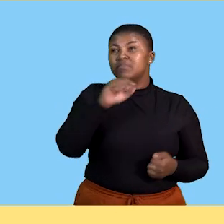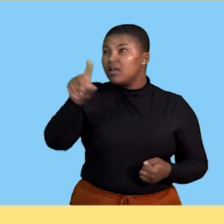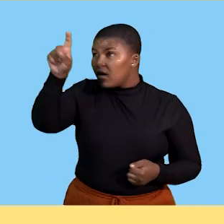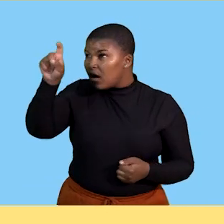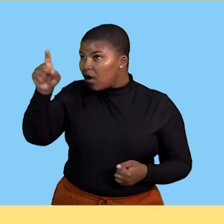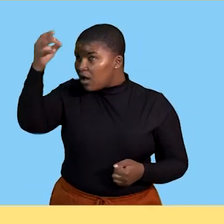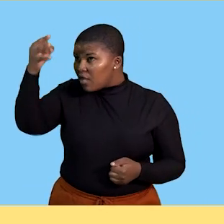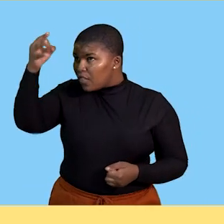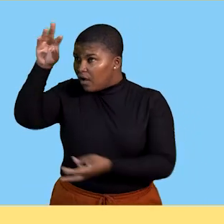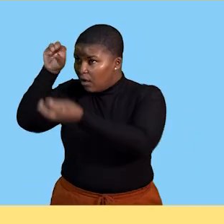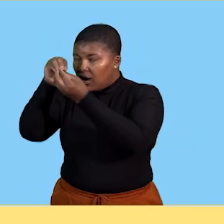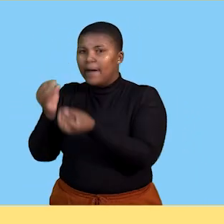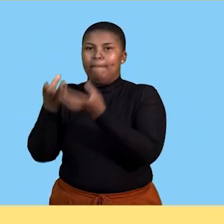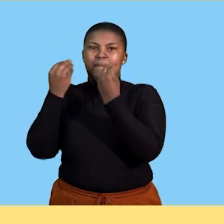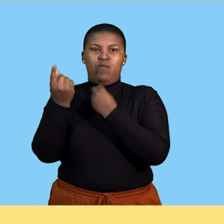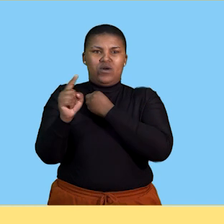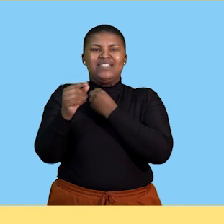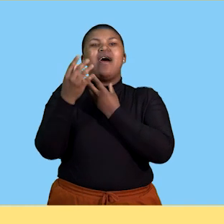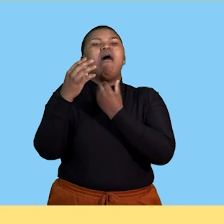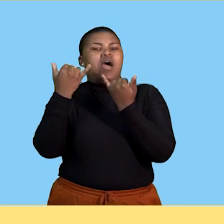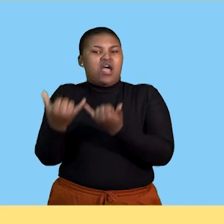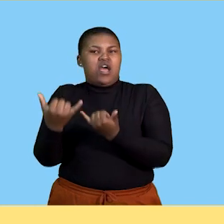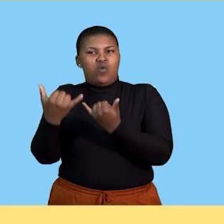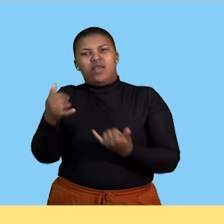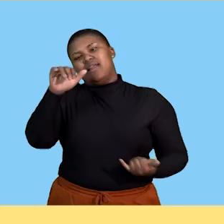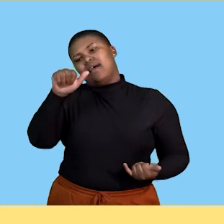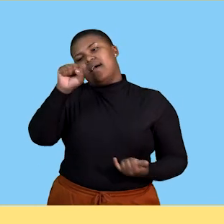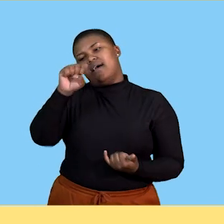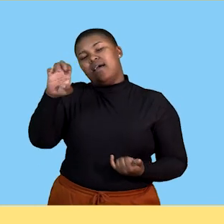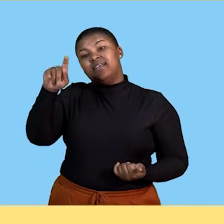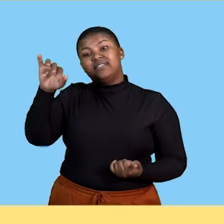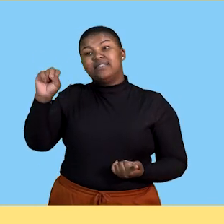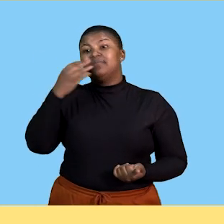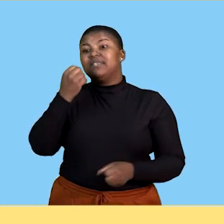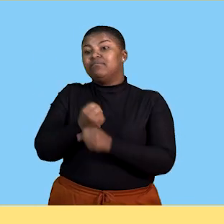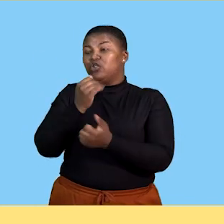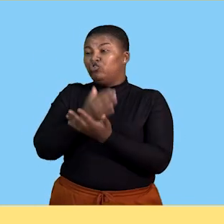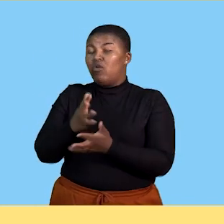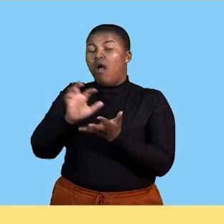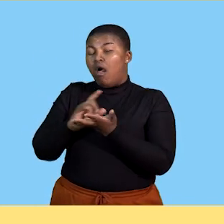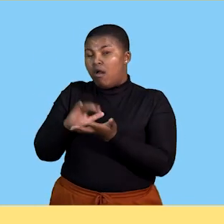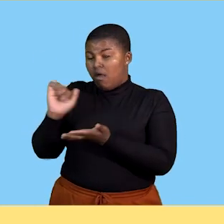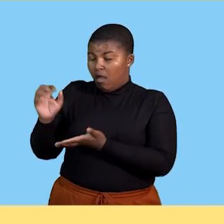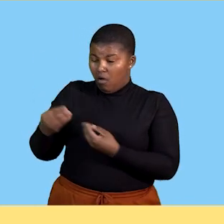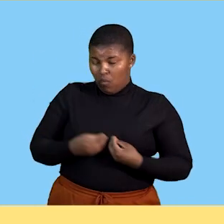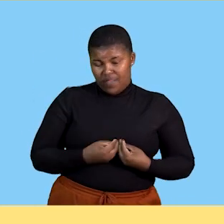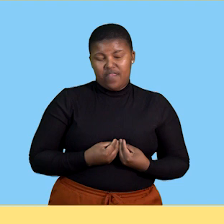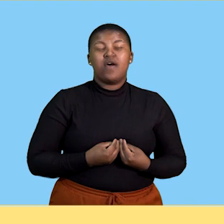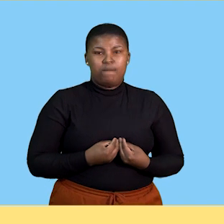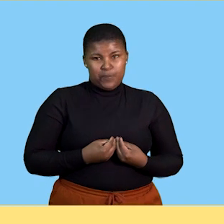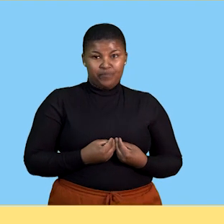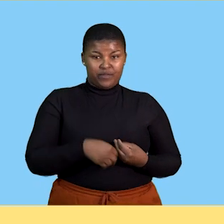to get our current assets. Please have your calculator close to you. I'll say